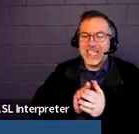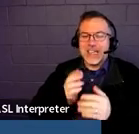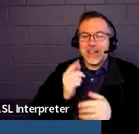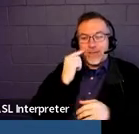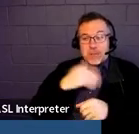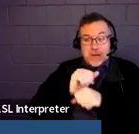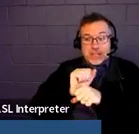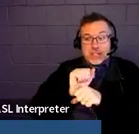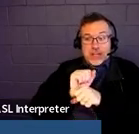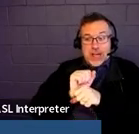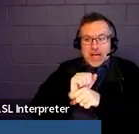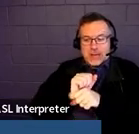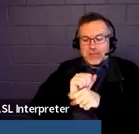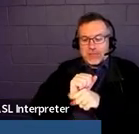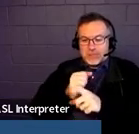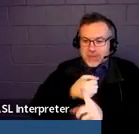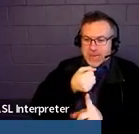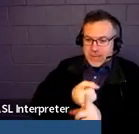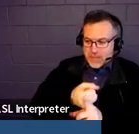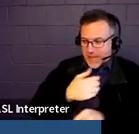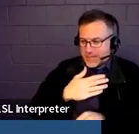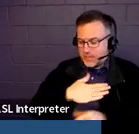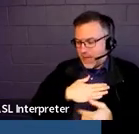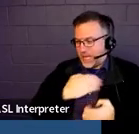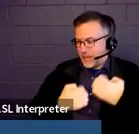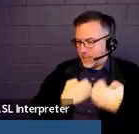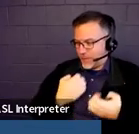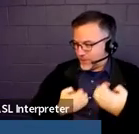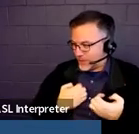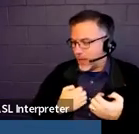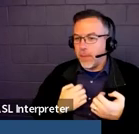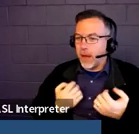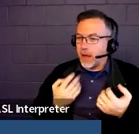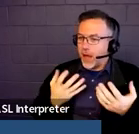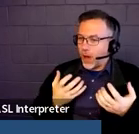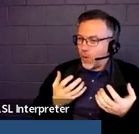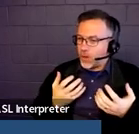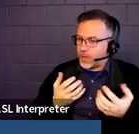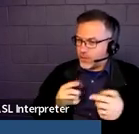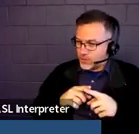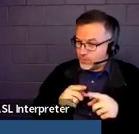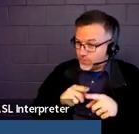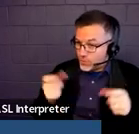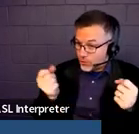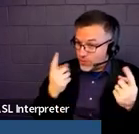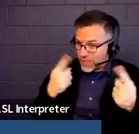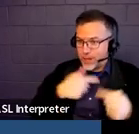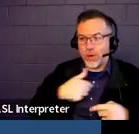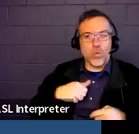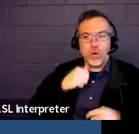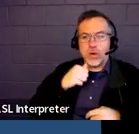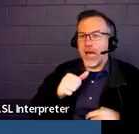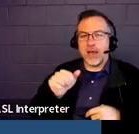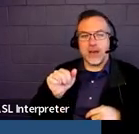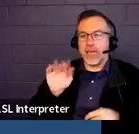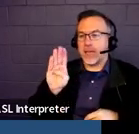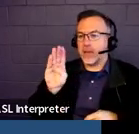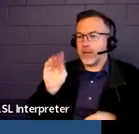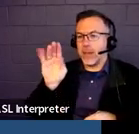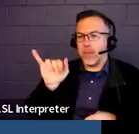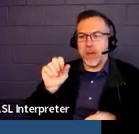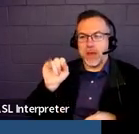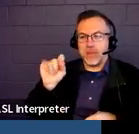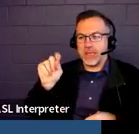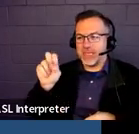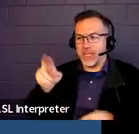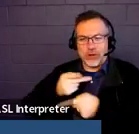over, but I also want to make sure that it's understood. We are not babysitters. We can't keep the